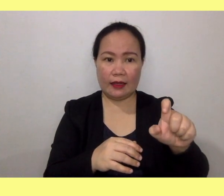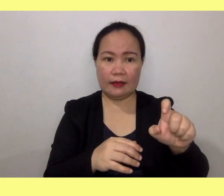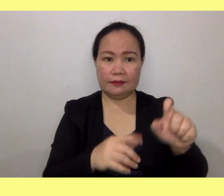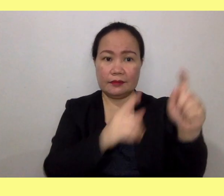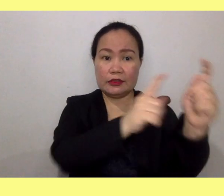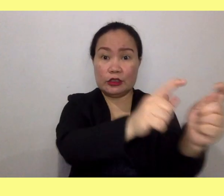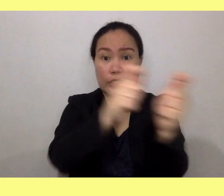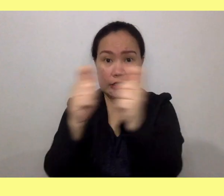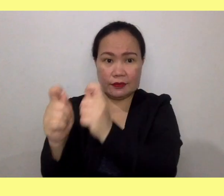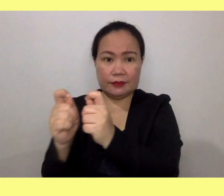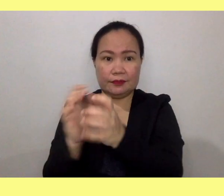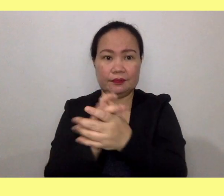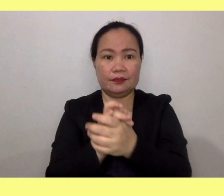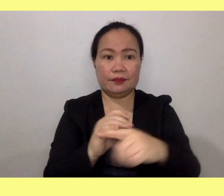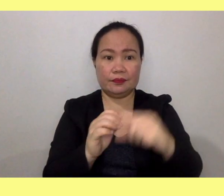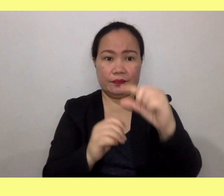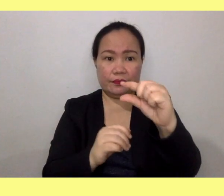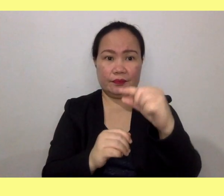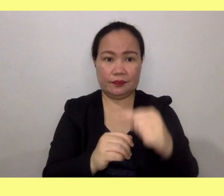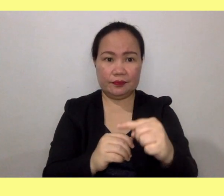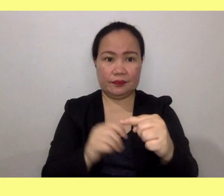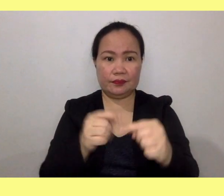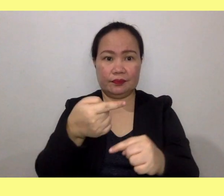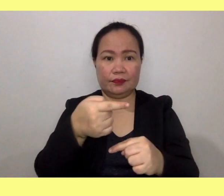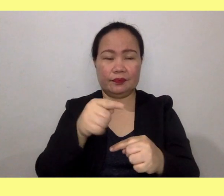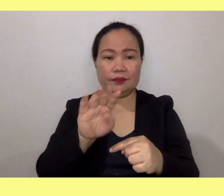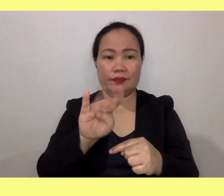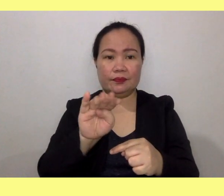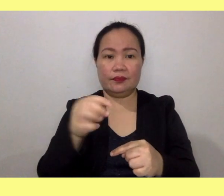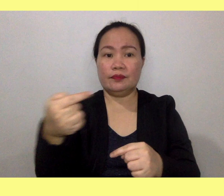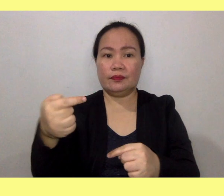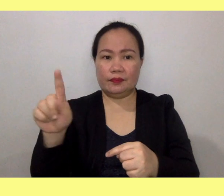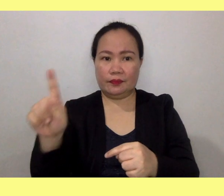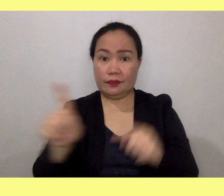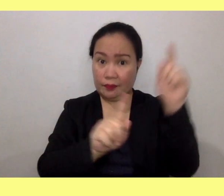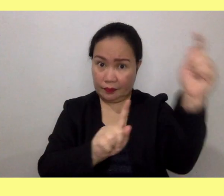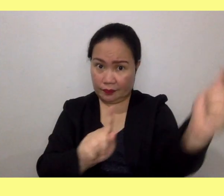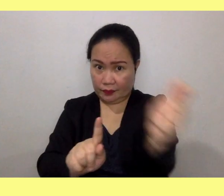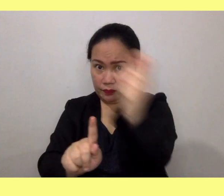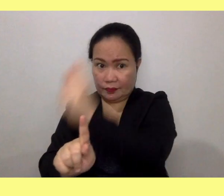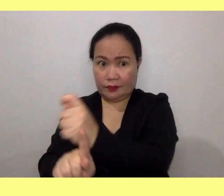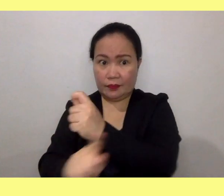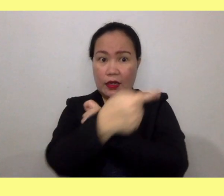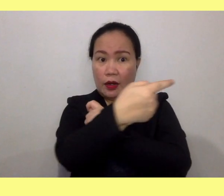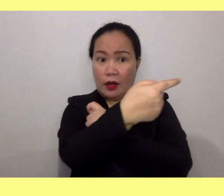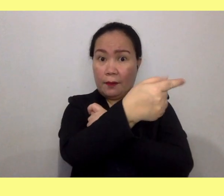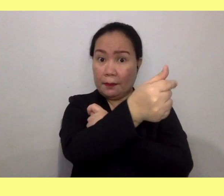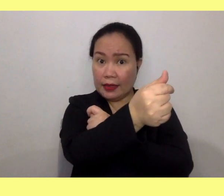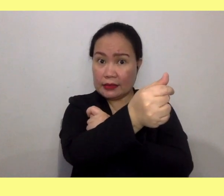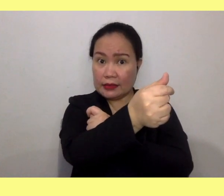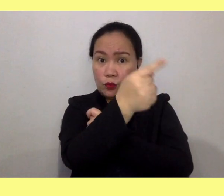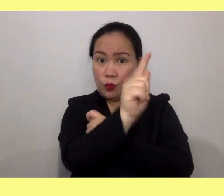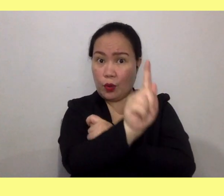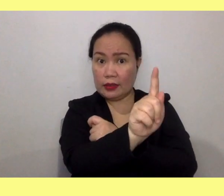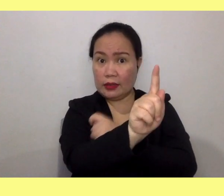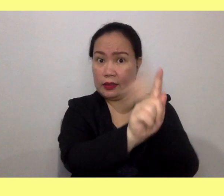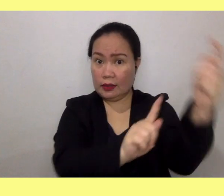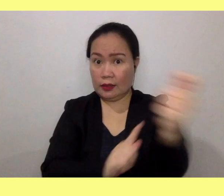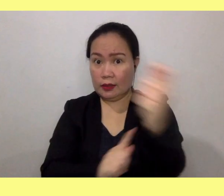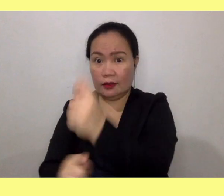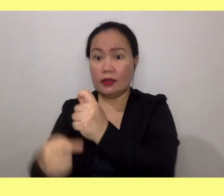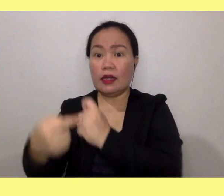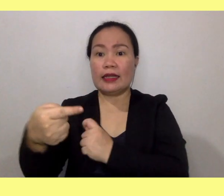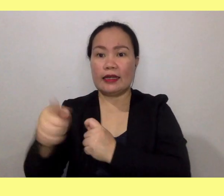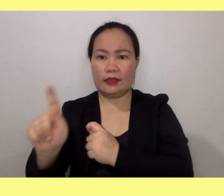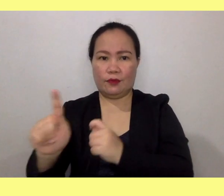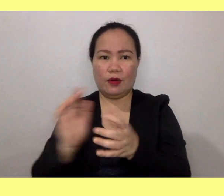1. Okay, so using APE. So minus 1 na siya. And then you will have 3x is less than or